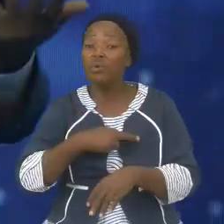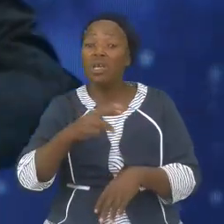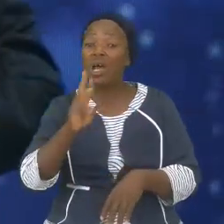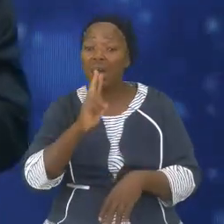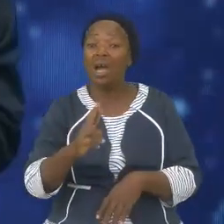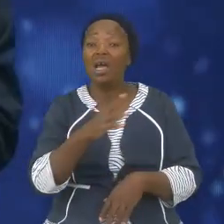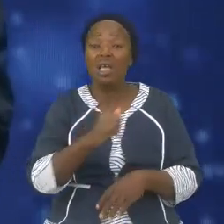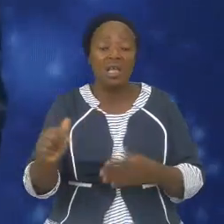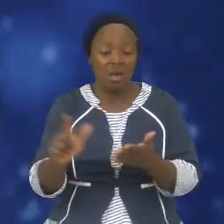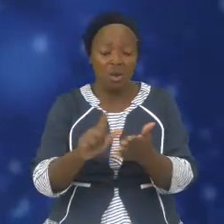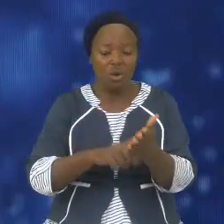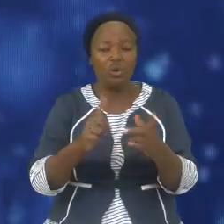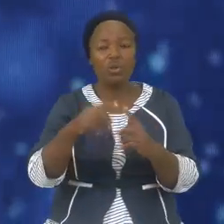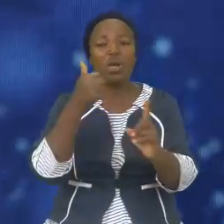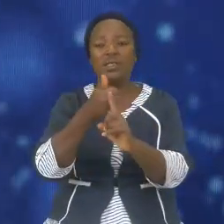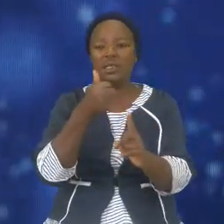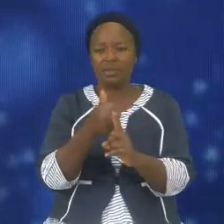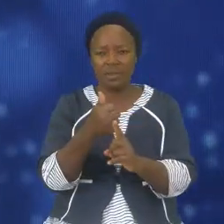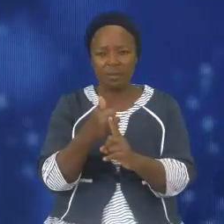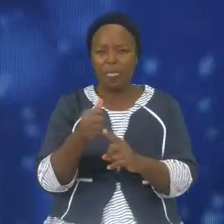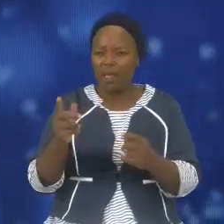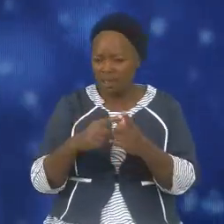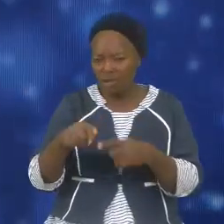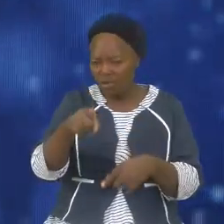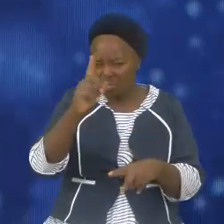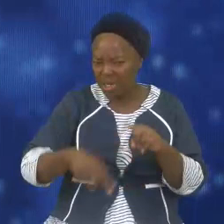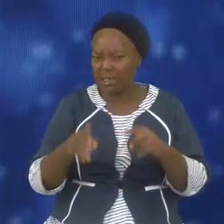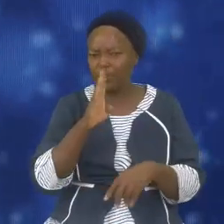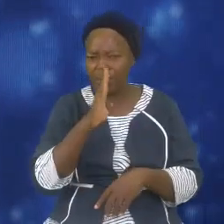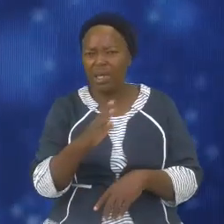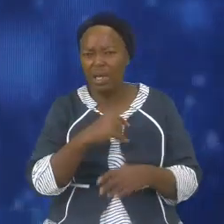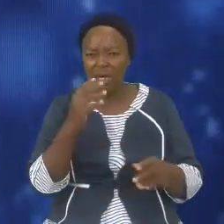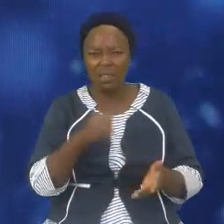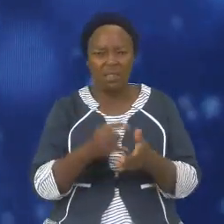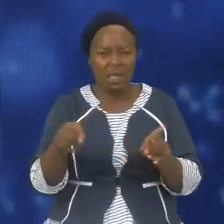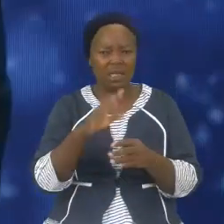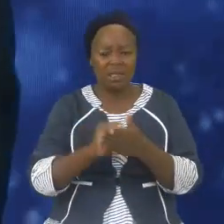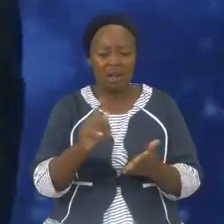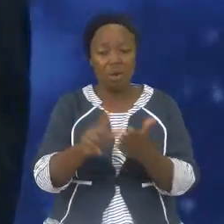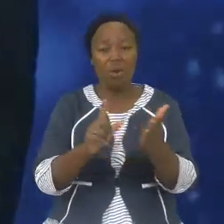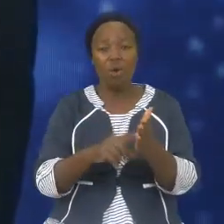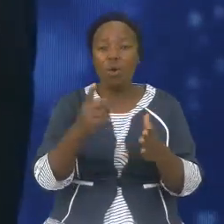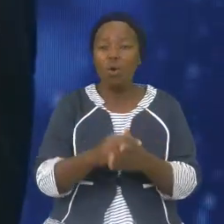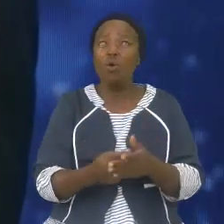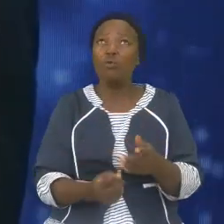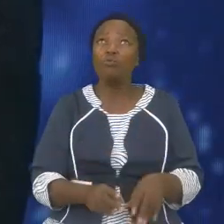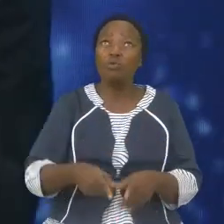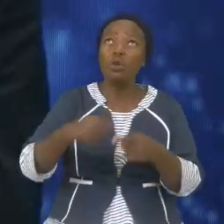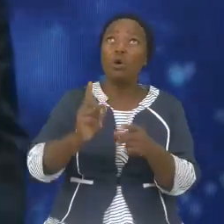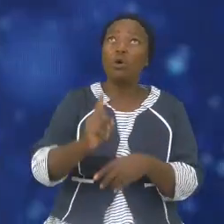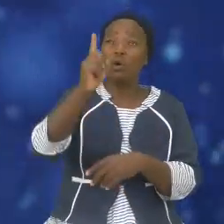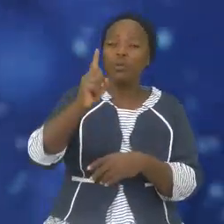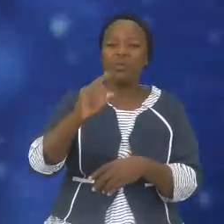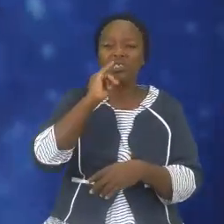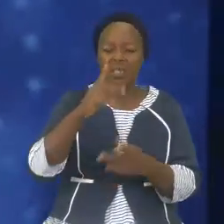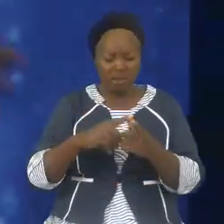to ourselves. And you cannot be. It's like the law of gravity is there. You see, I don't care for the law of